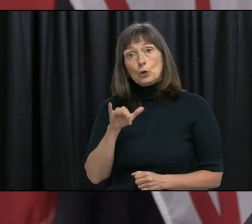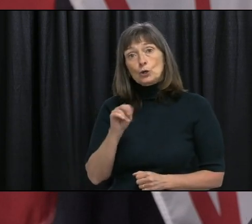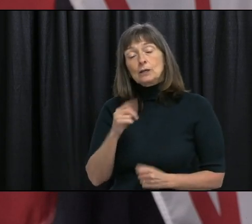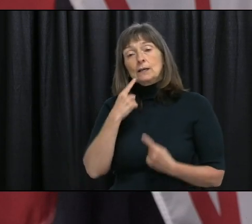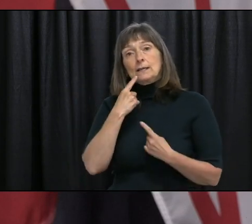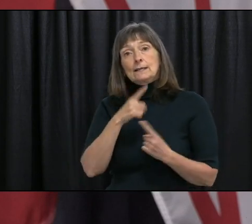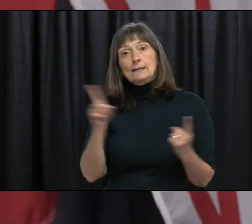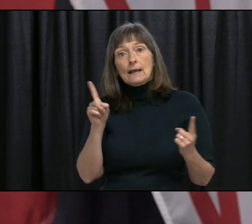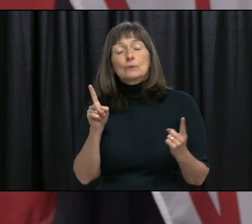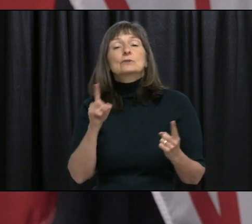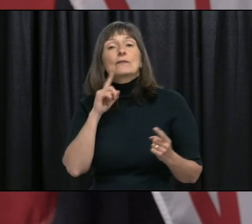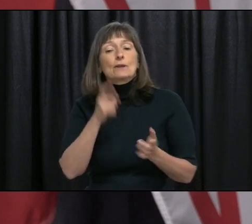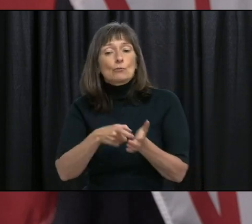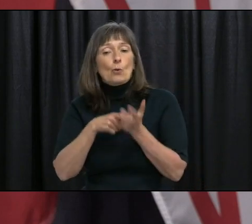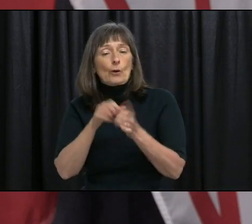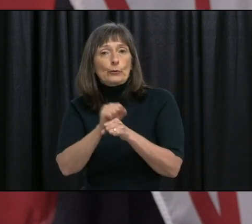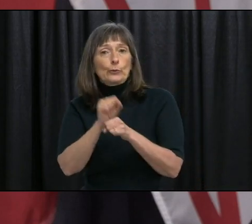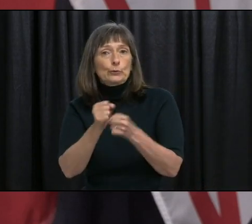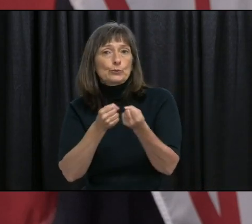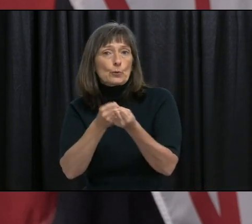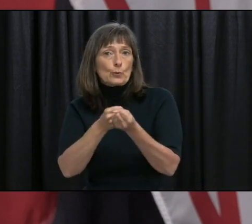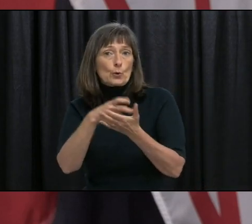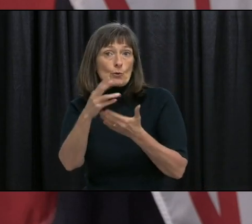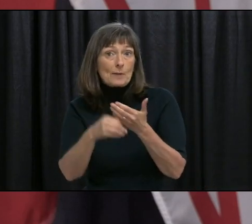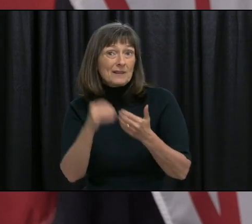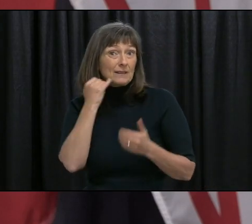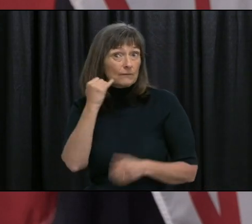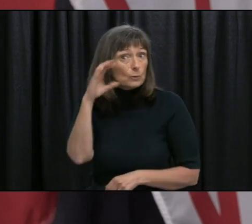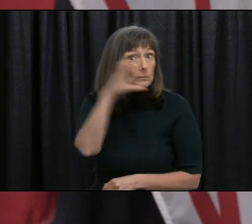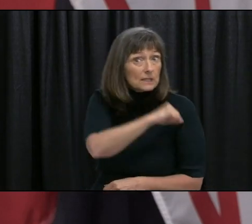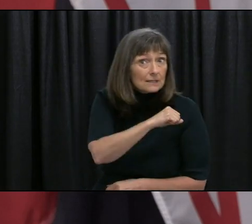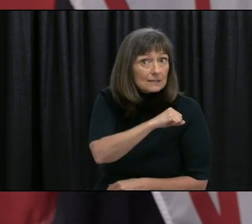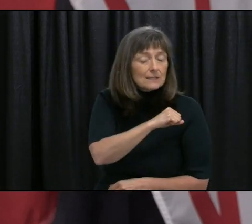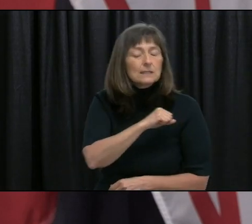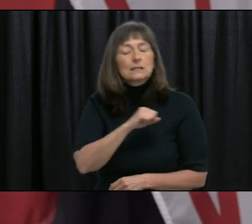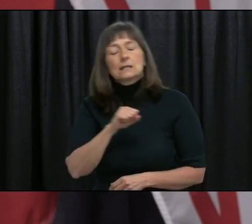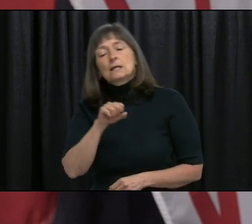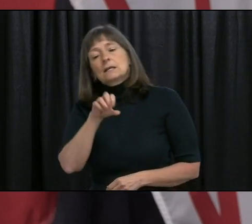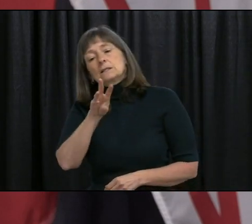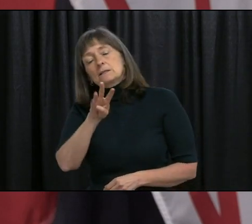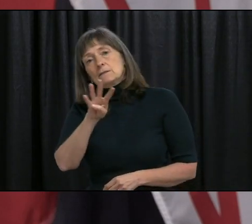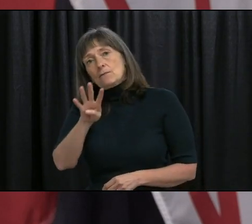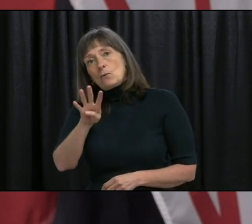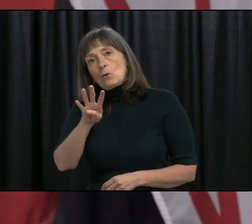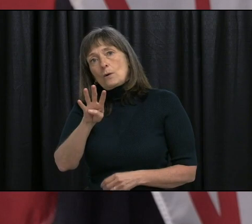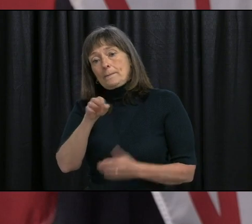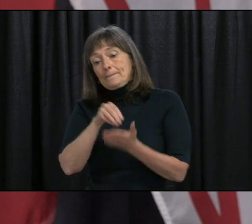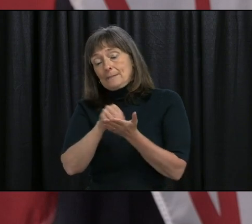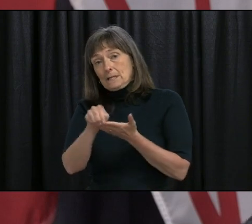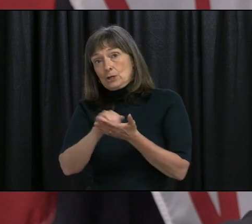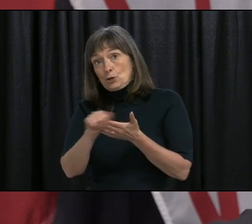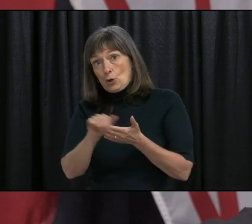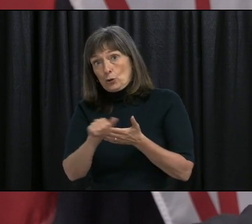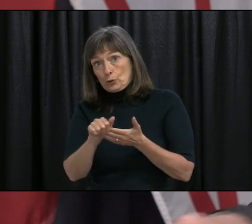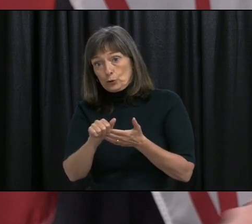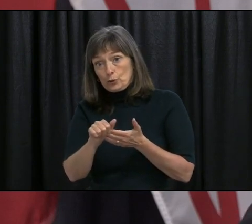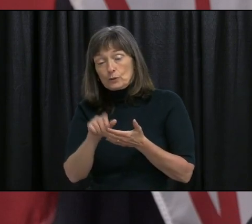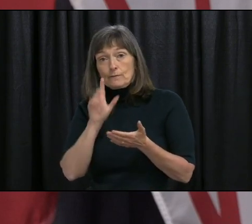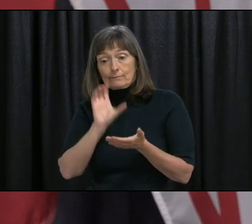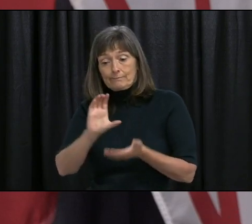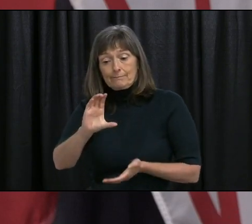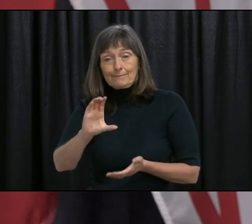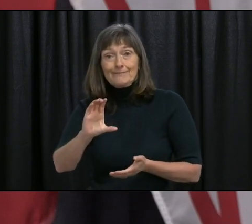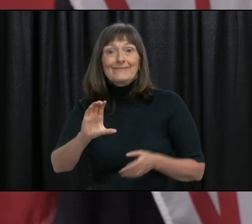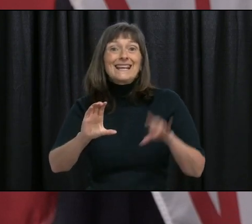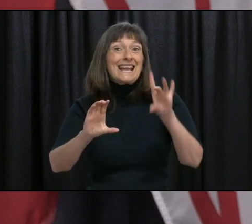And for those who might have missed some of the details, again, it was a program that was some $64 million, and 80% of that was funded